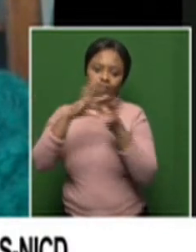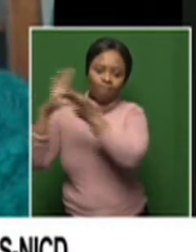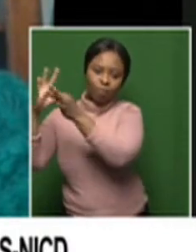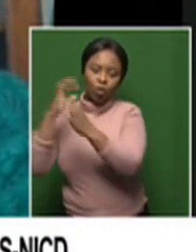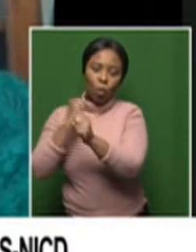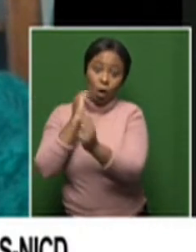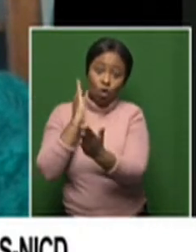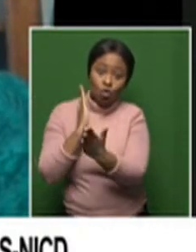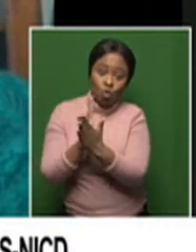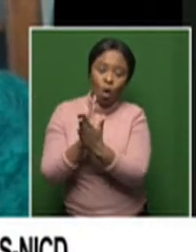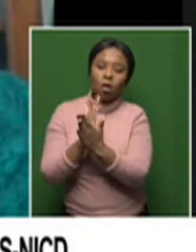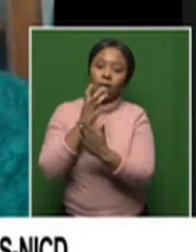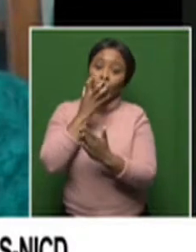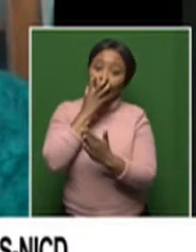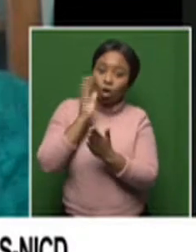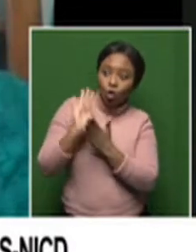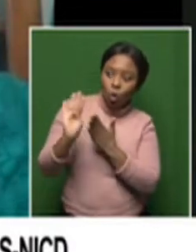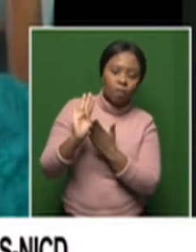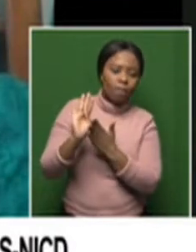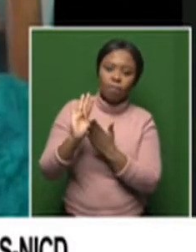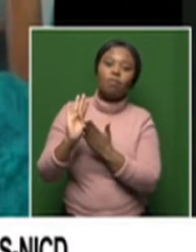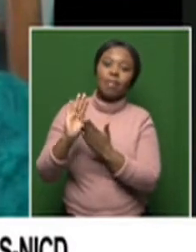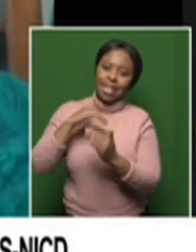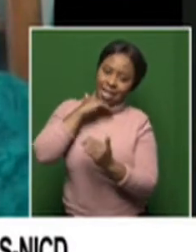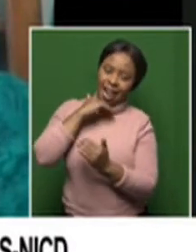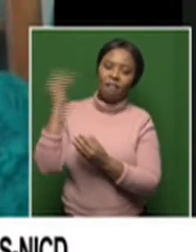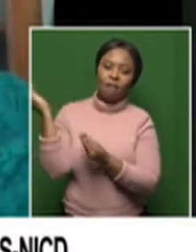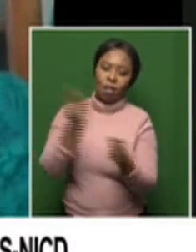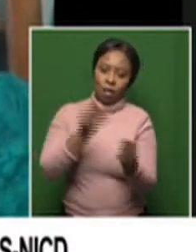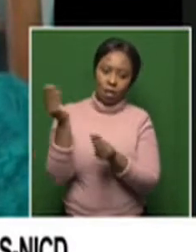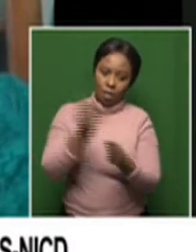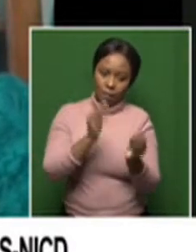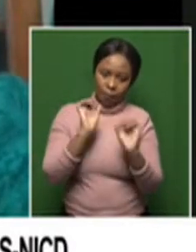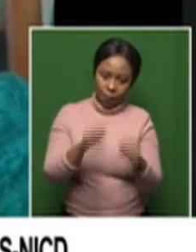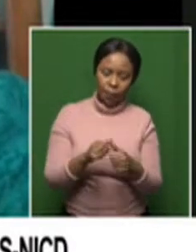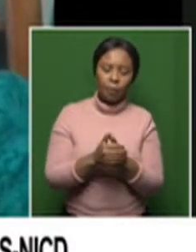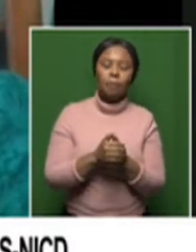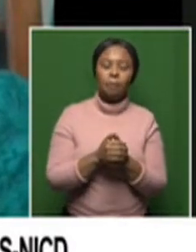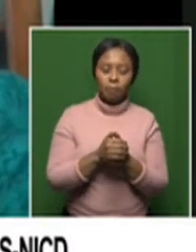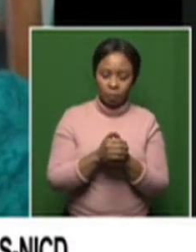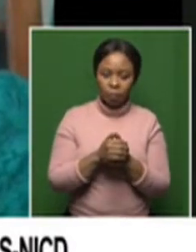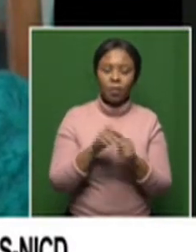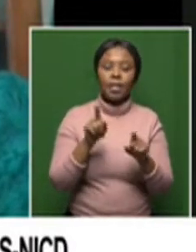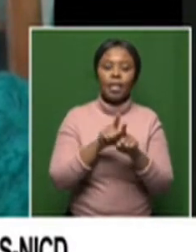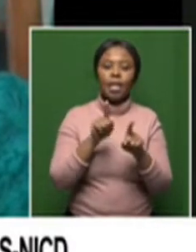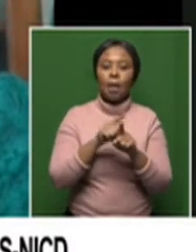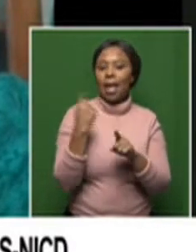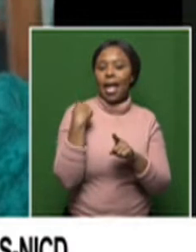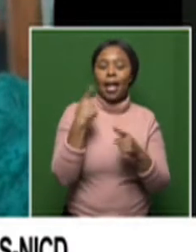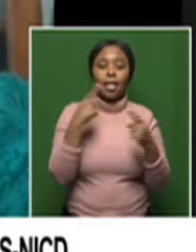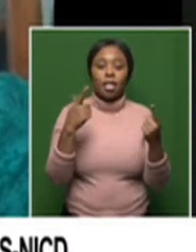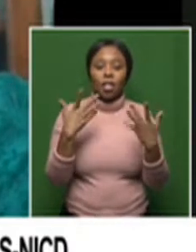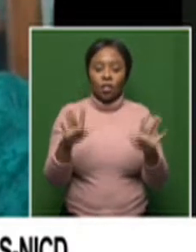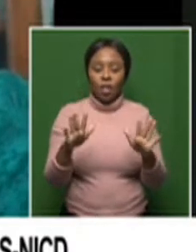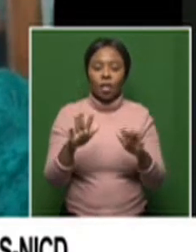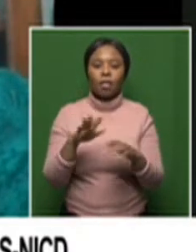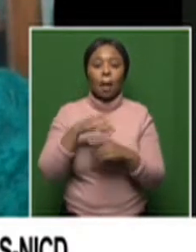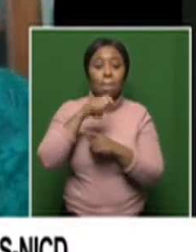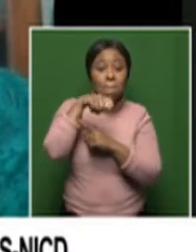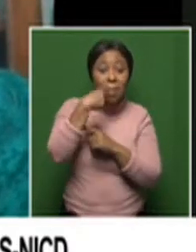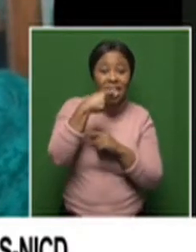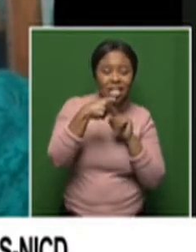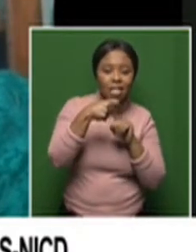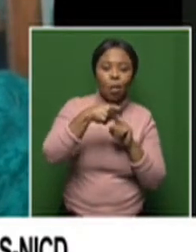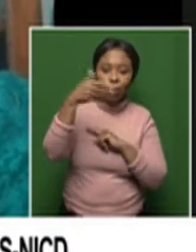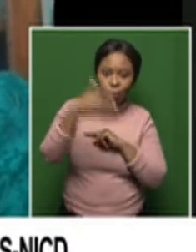in the country. PPE availability, which I respond earlier on related to, medicine